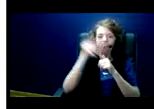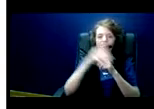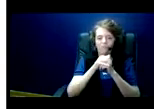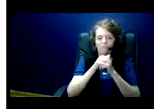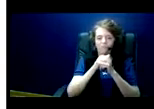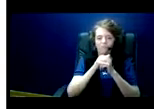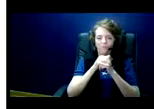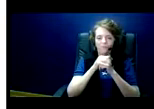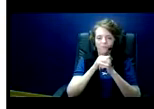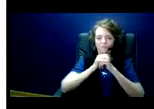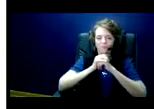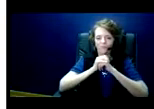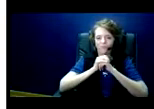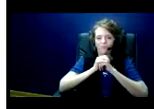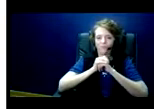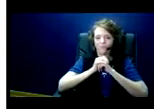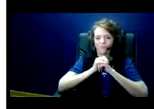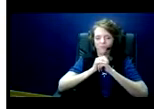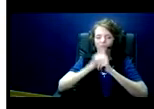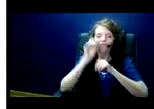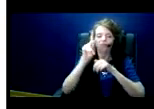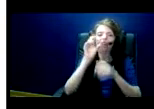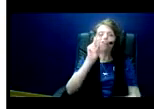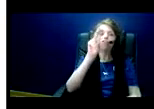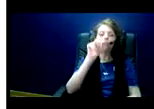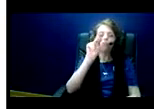check. Yeah, Susan, you can stop the share for a moment.